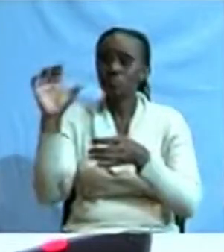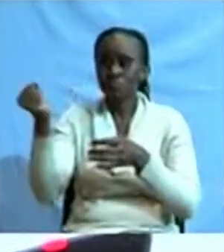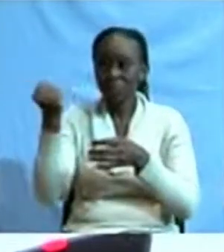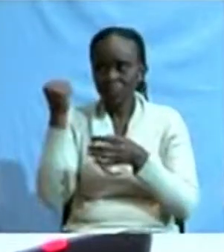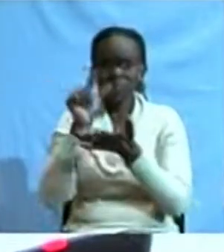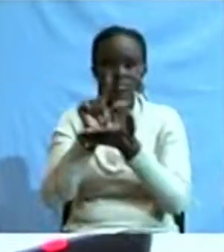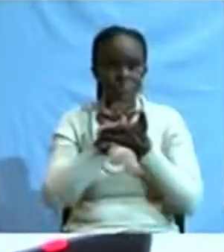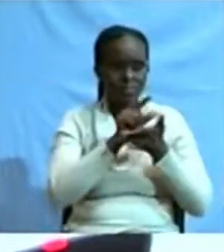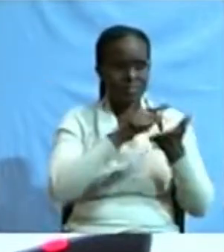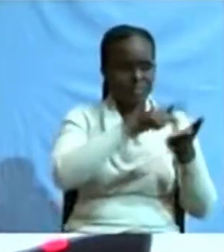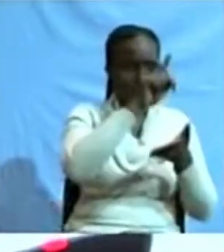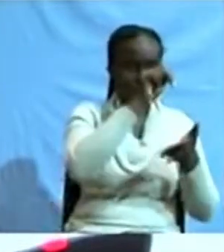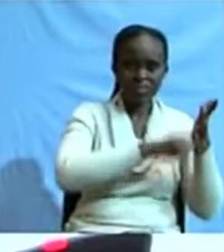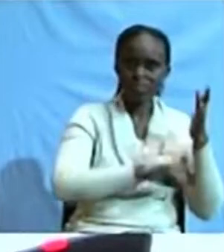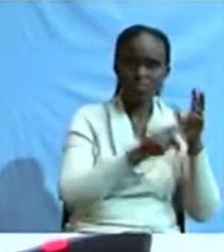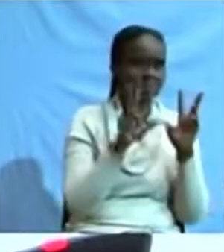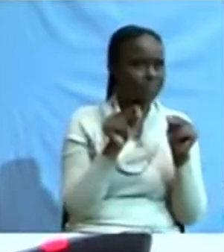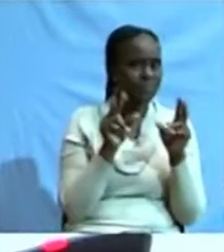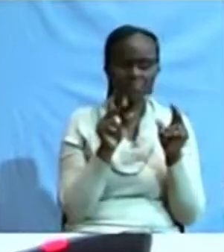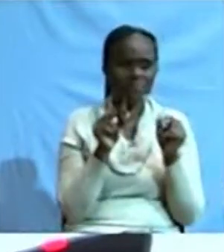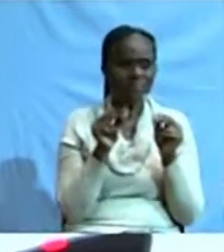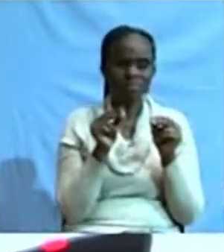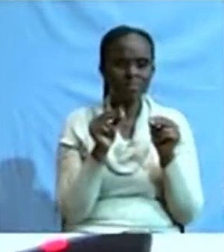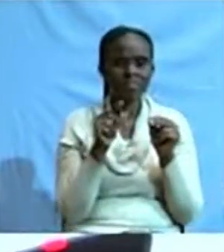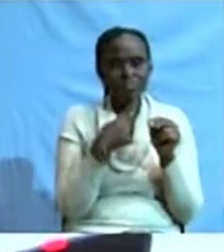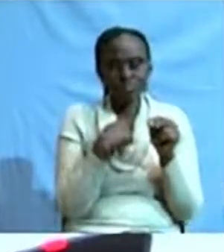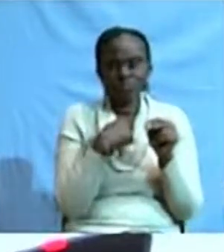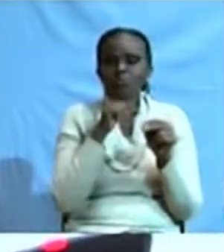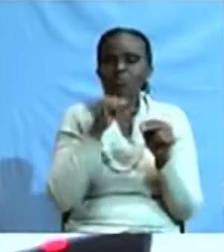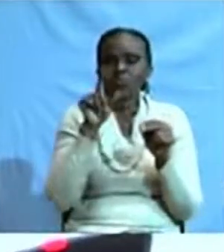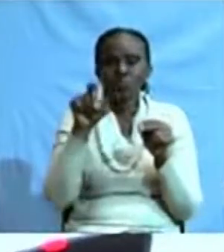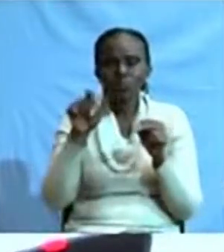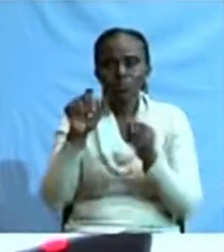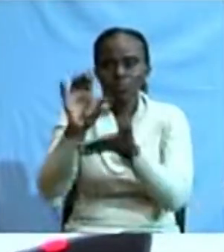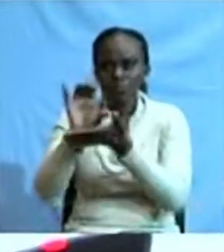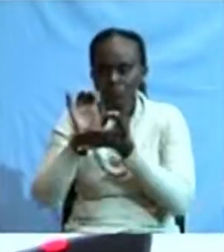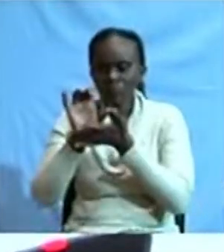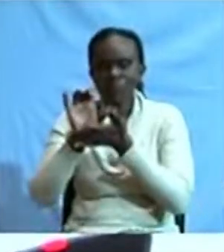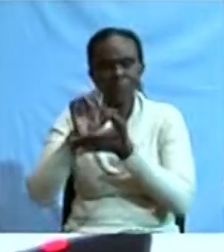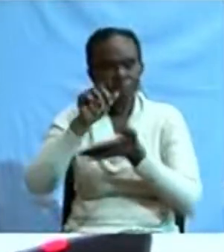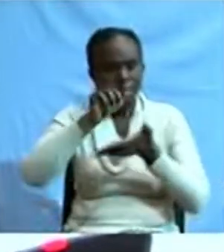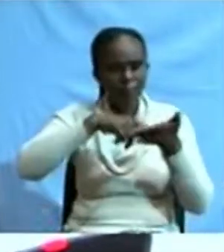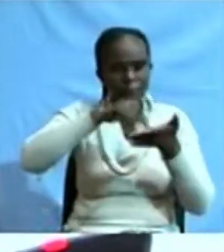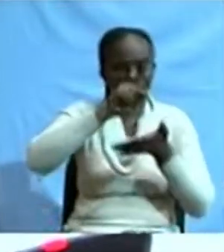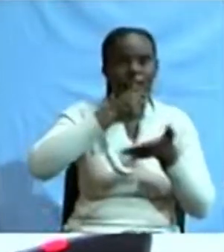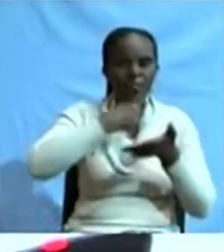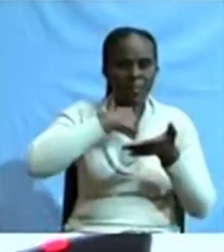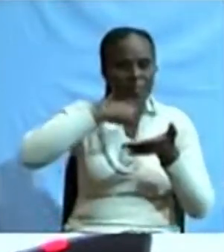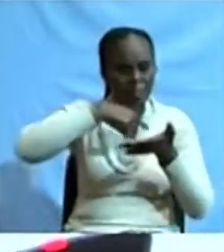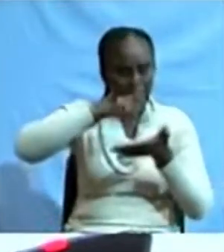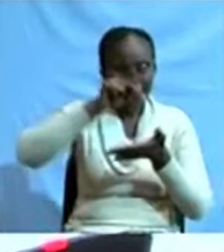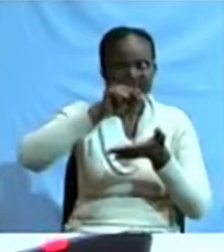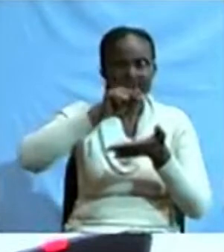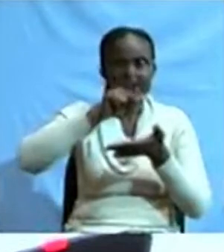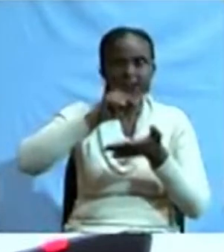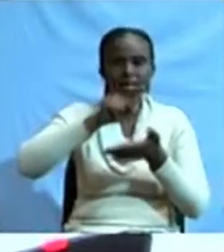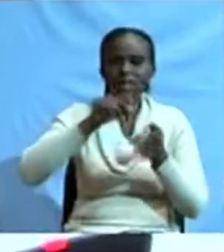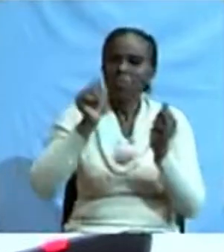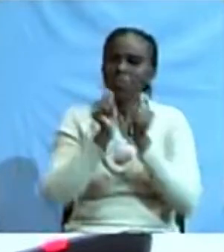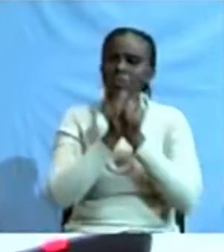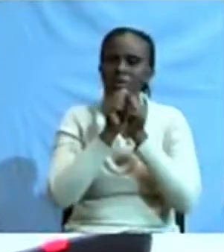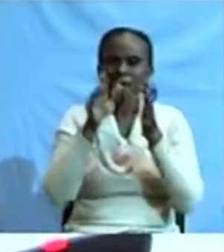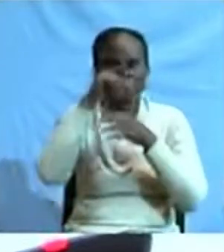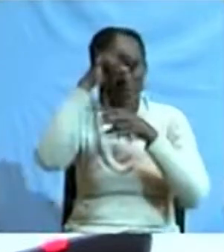loan to pay tax. I'm not supposed to borrow to get tax. I must pay reasonably without